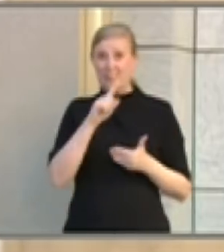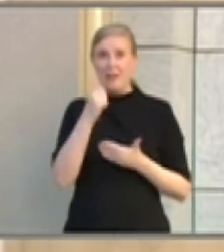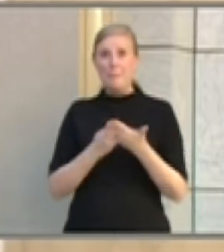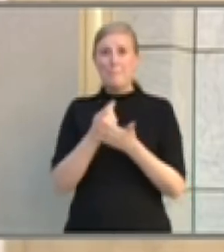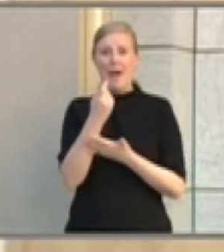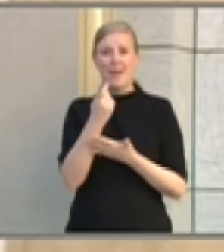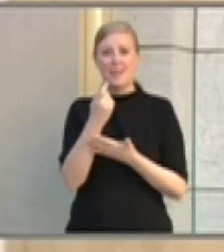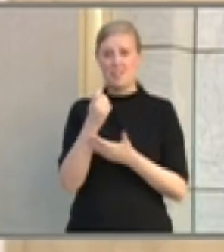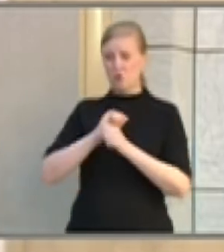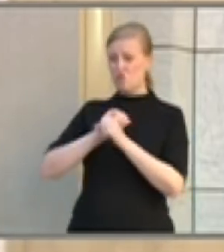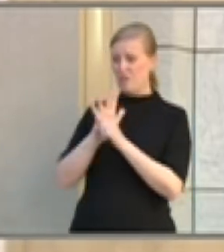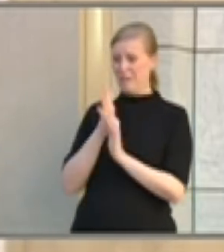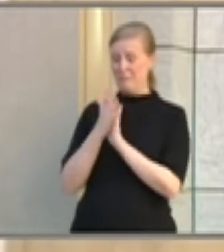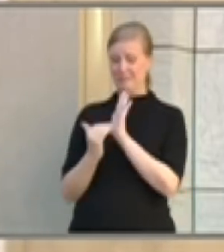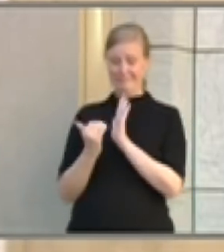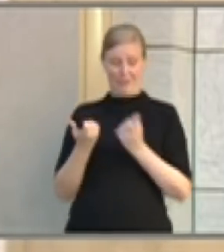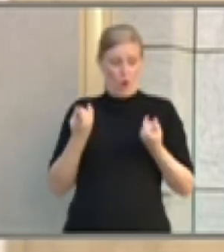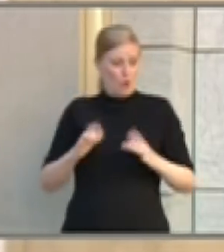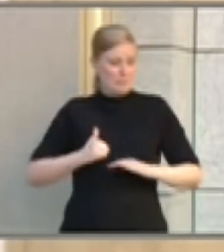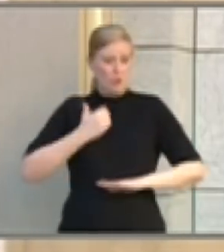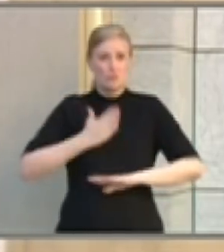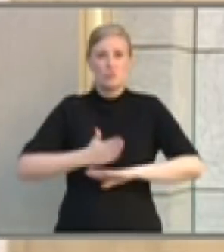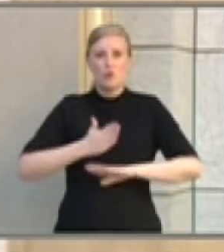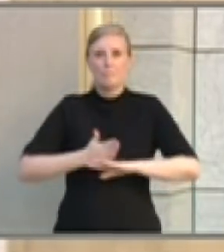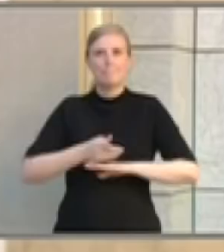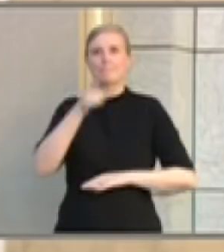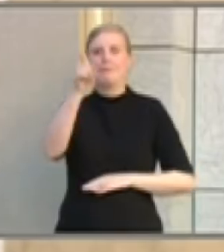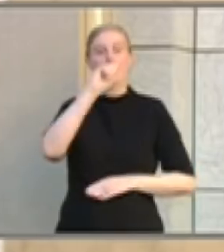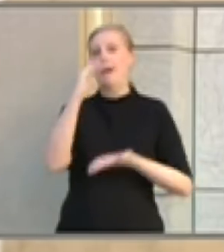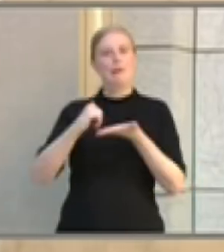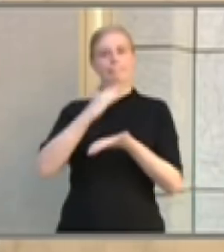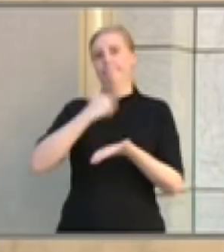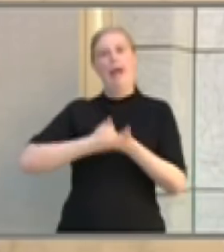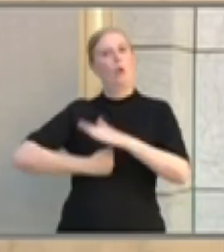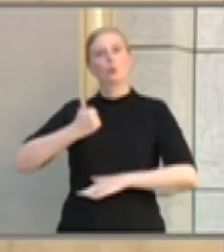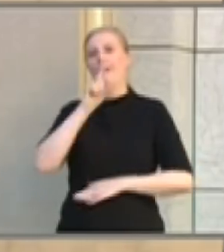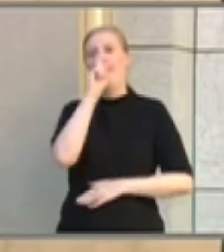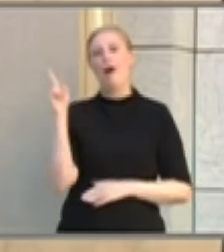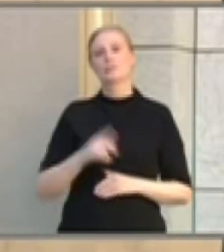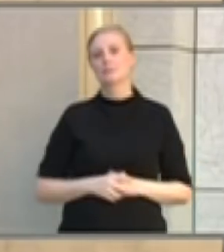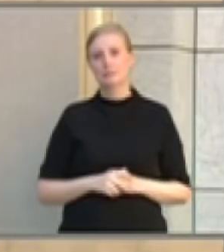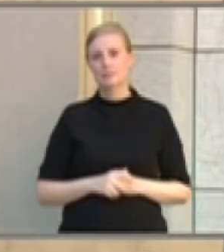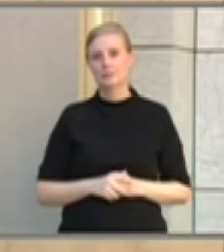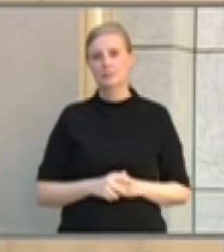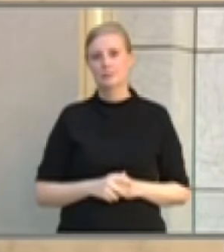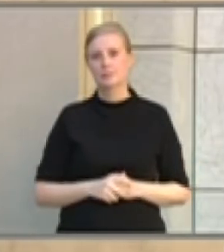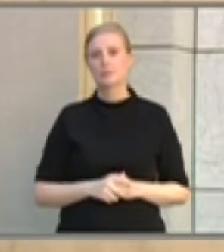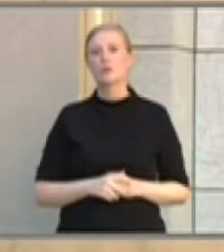who have a responsibility in this Team Australia moment to help their customers get to the other